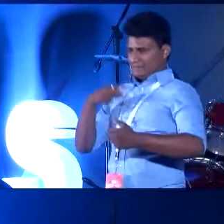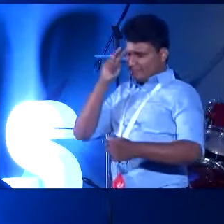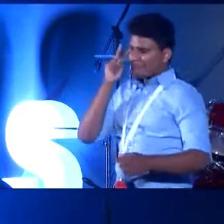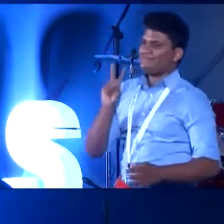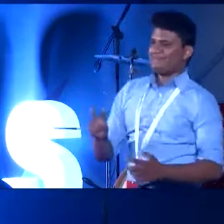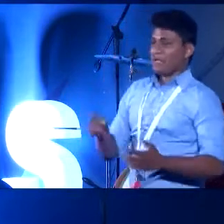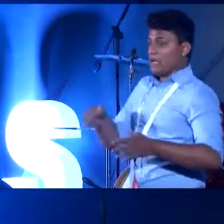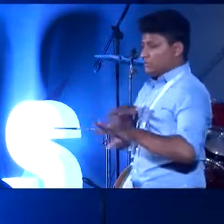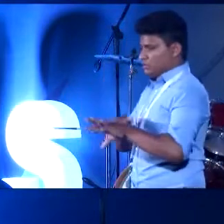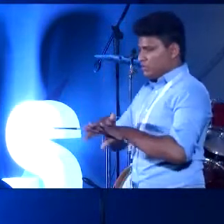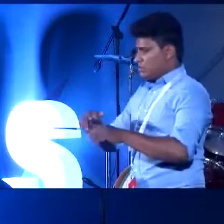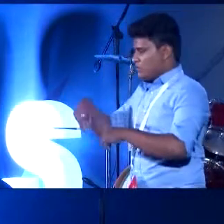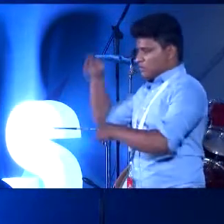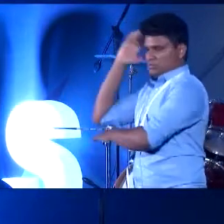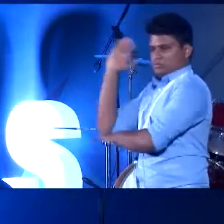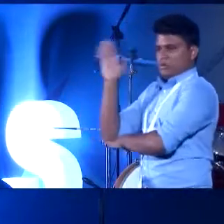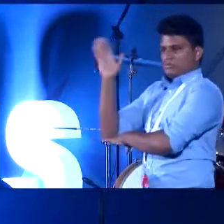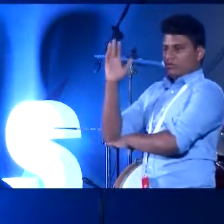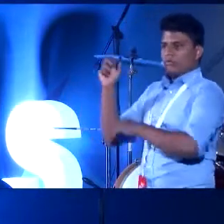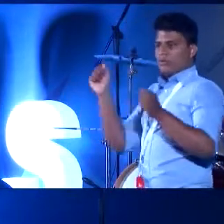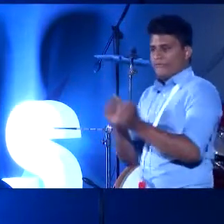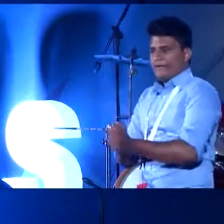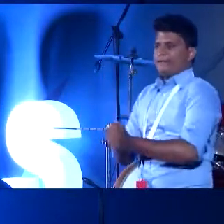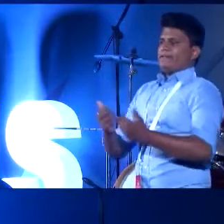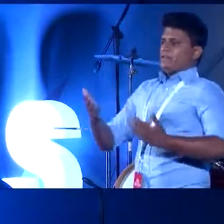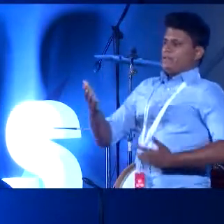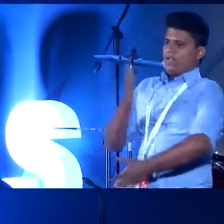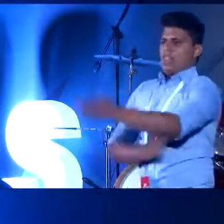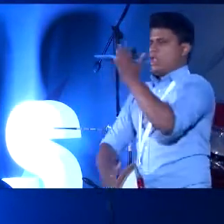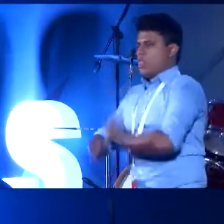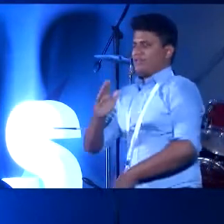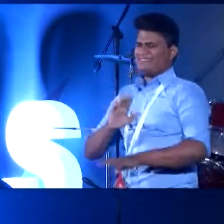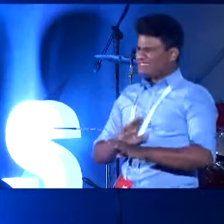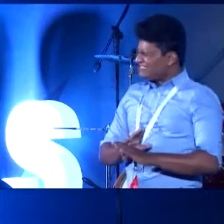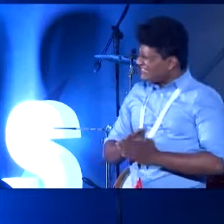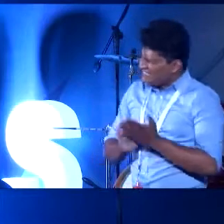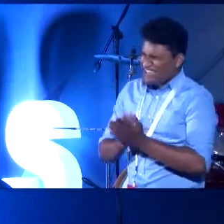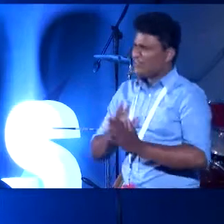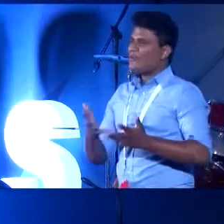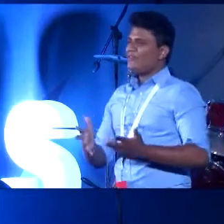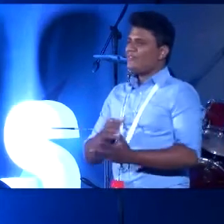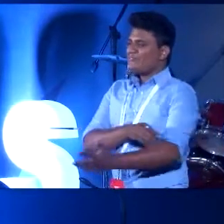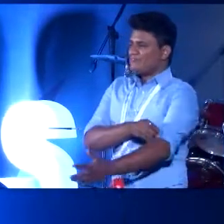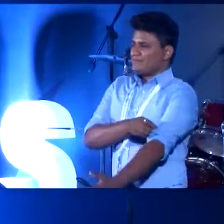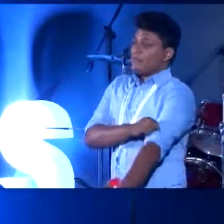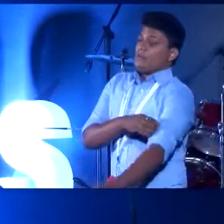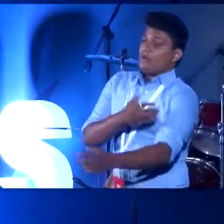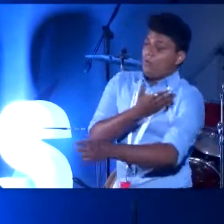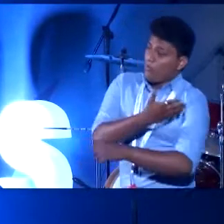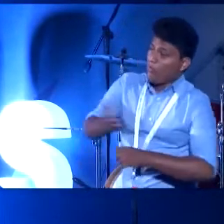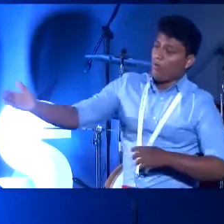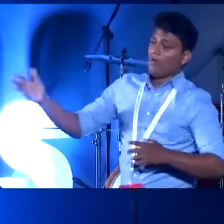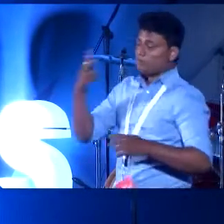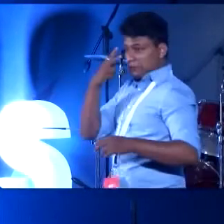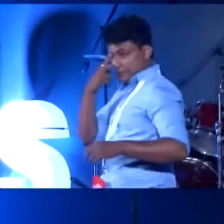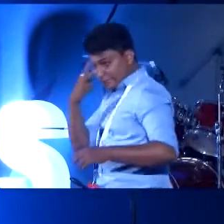a platform for people with disabilities. It's a platform for everyone else to find